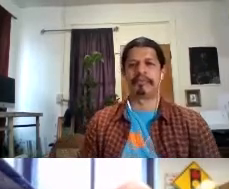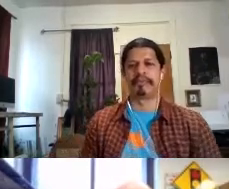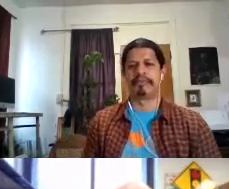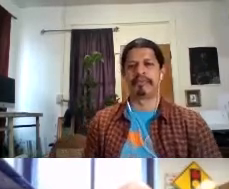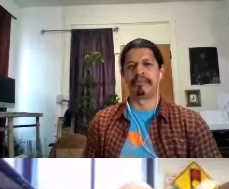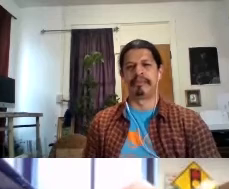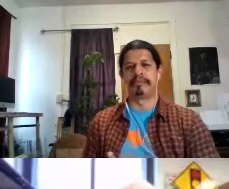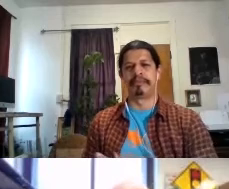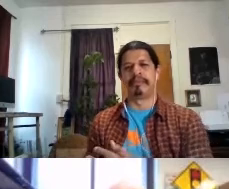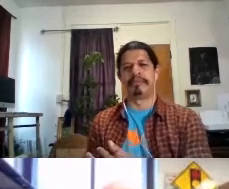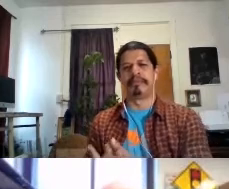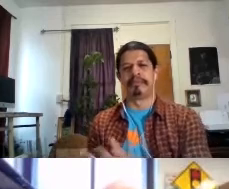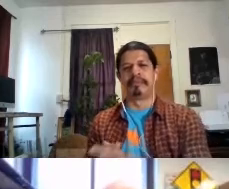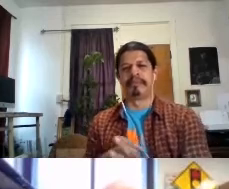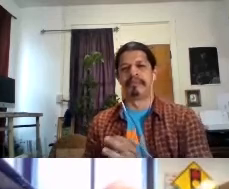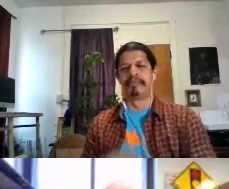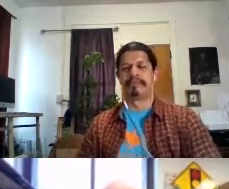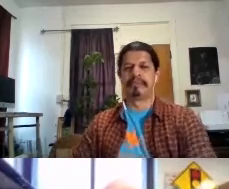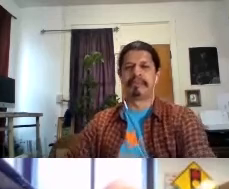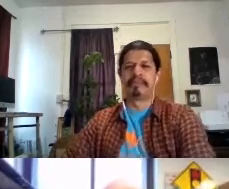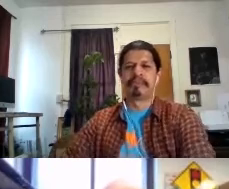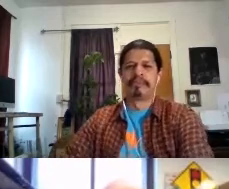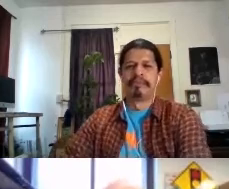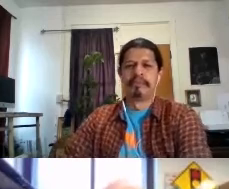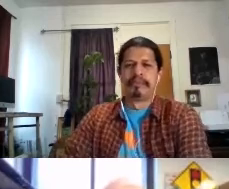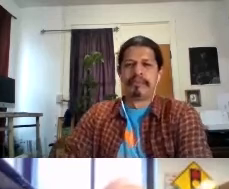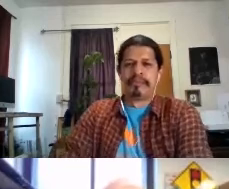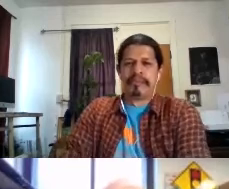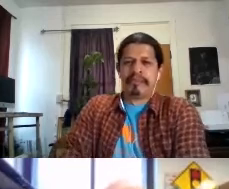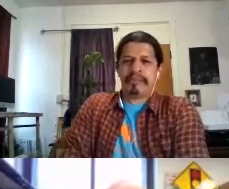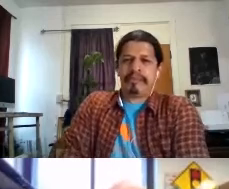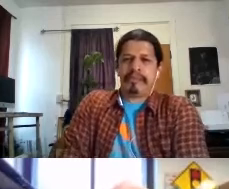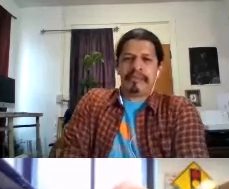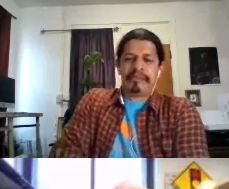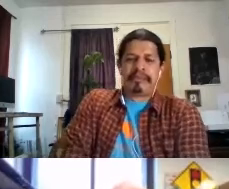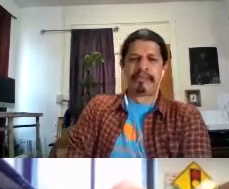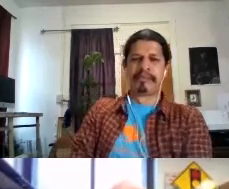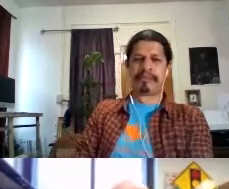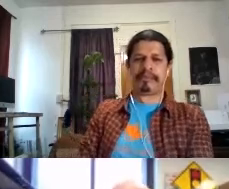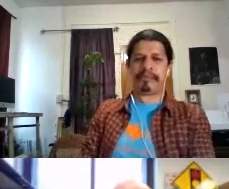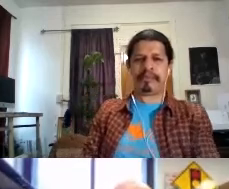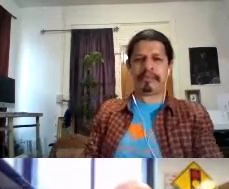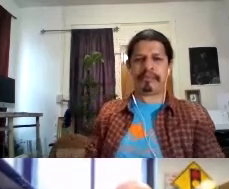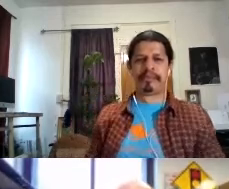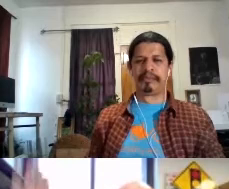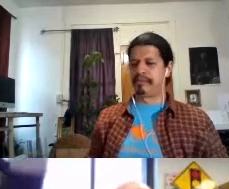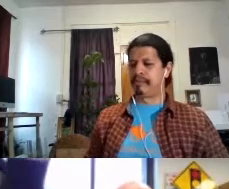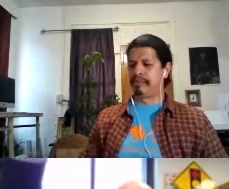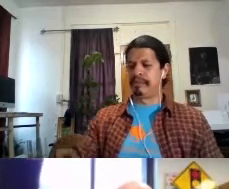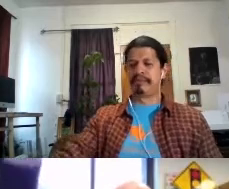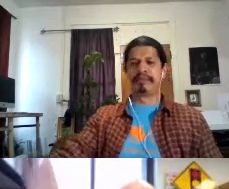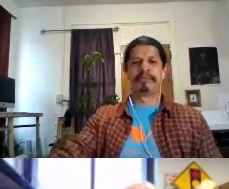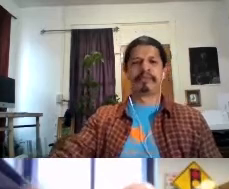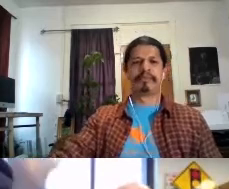curve, maintaining the single lane driving lane southbound, and then the left-hand turn lane in the